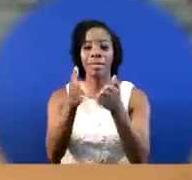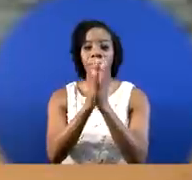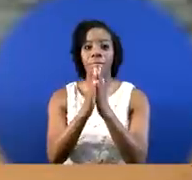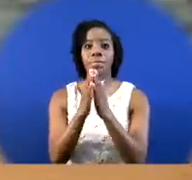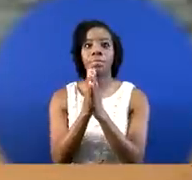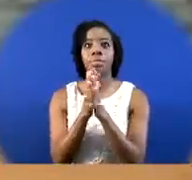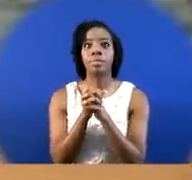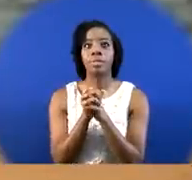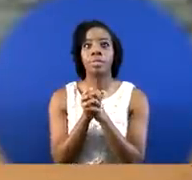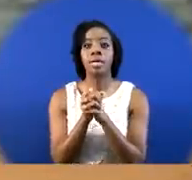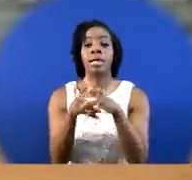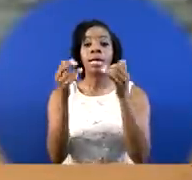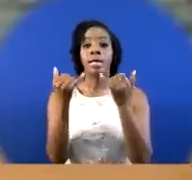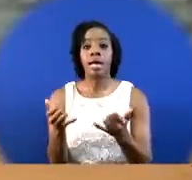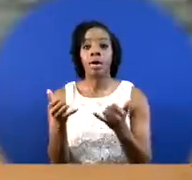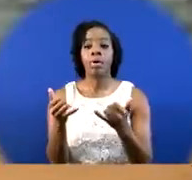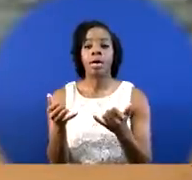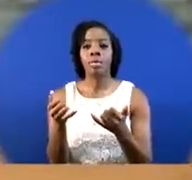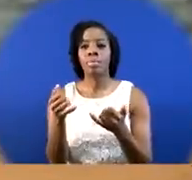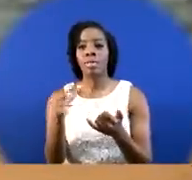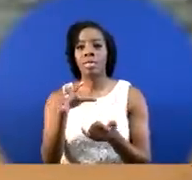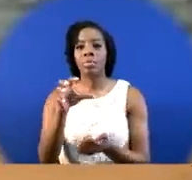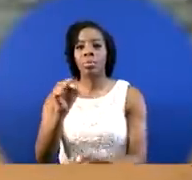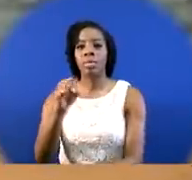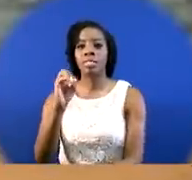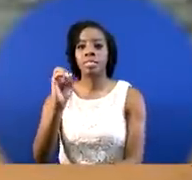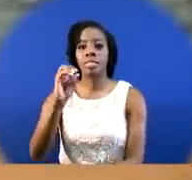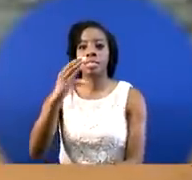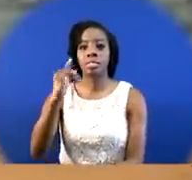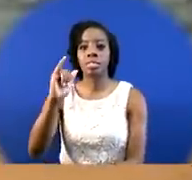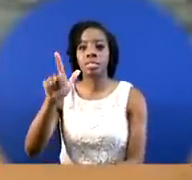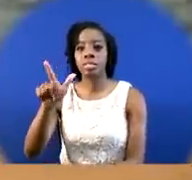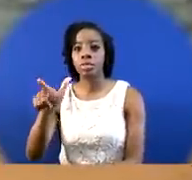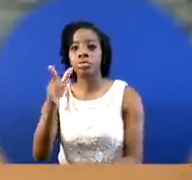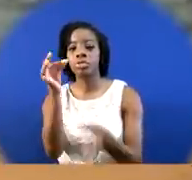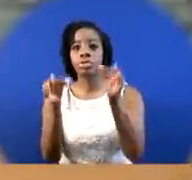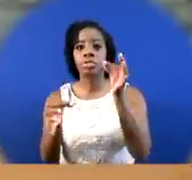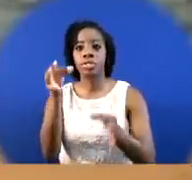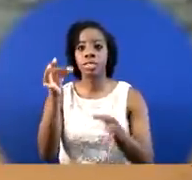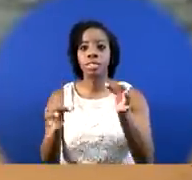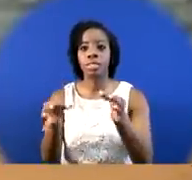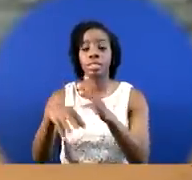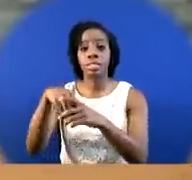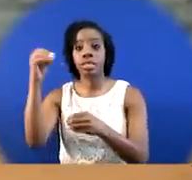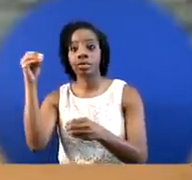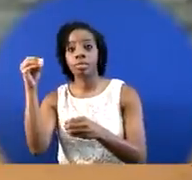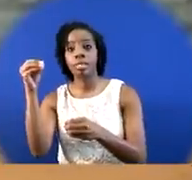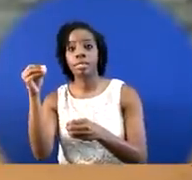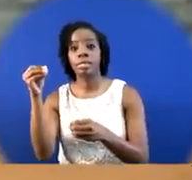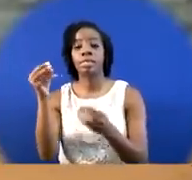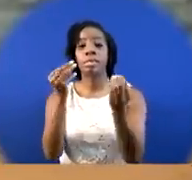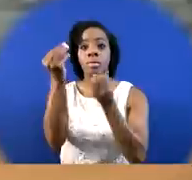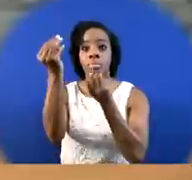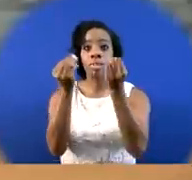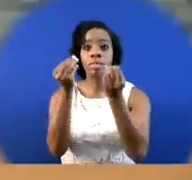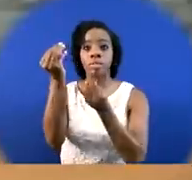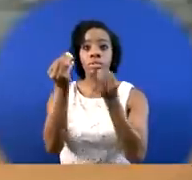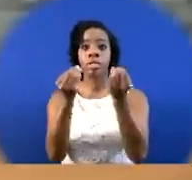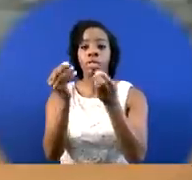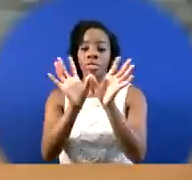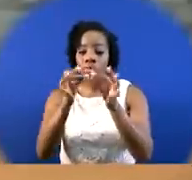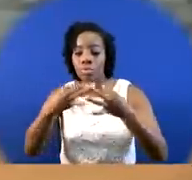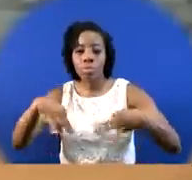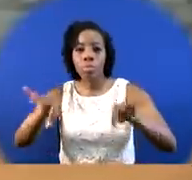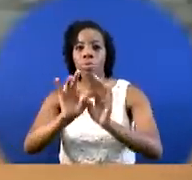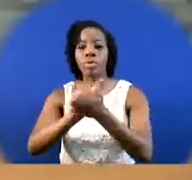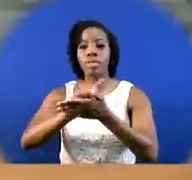Now, our social justice ministry is outside in the atrium, right outside the cathedral doors. They are doing something very significant this week.